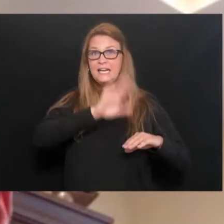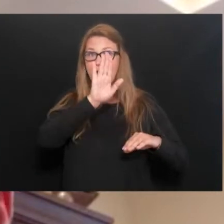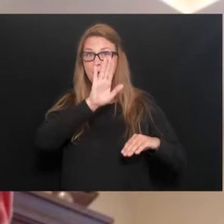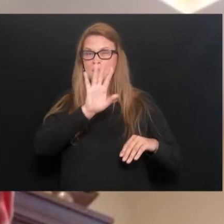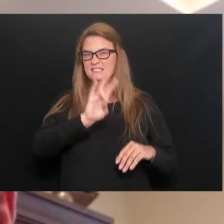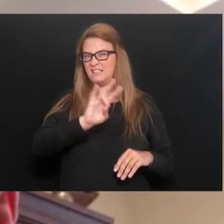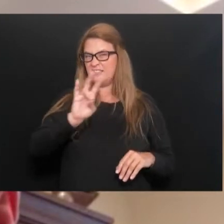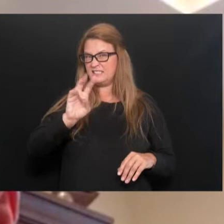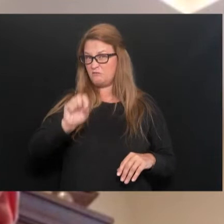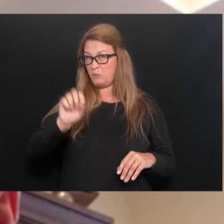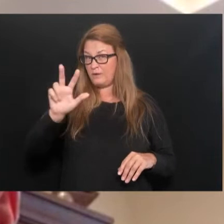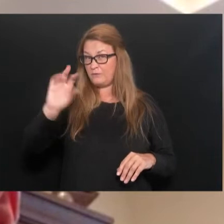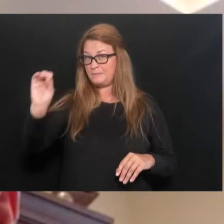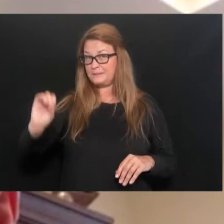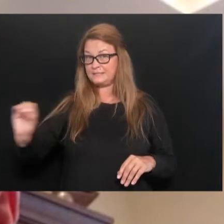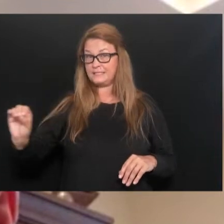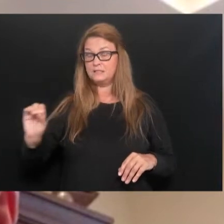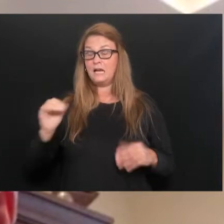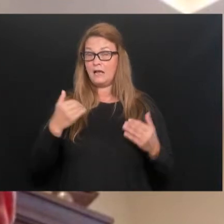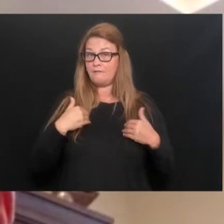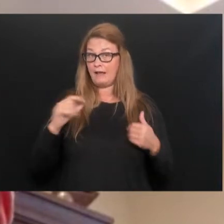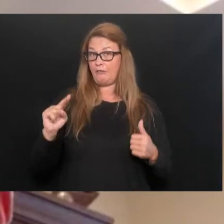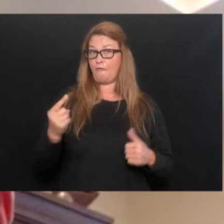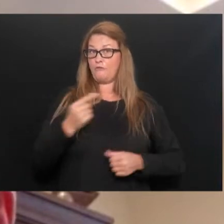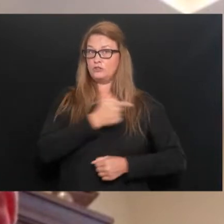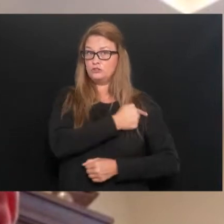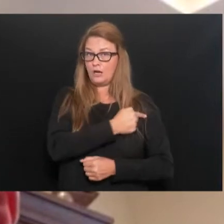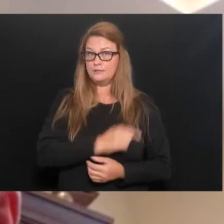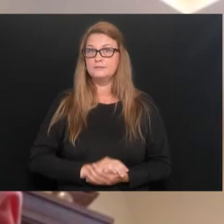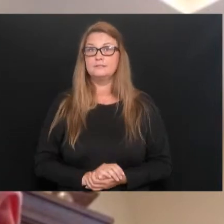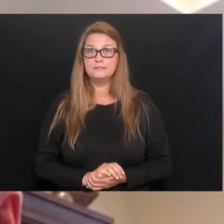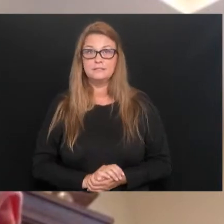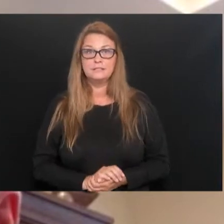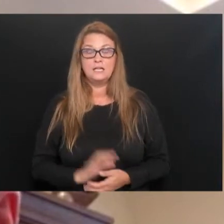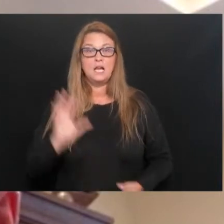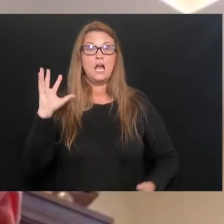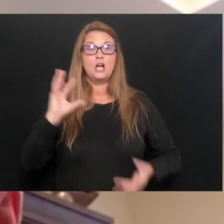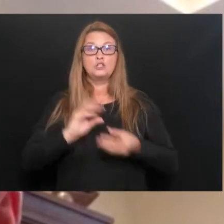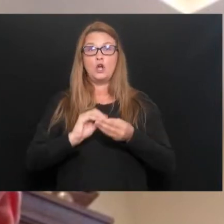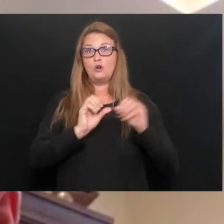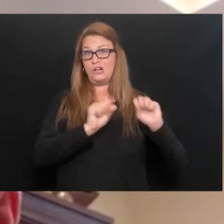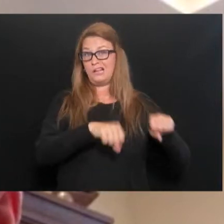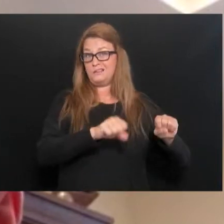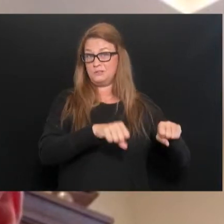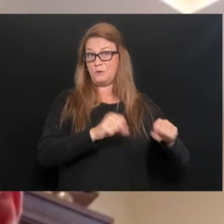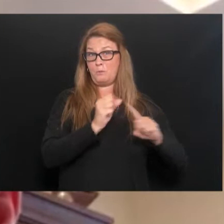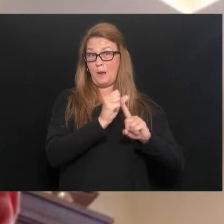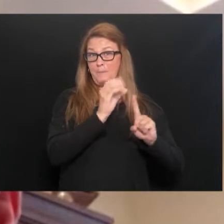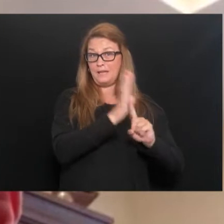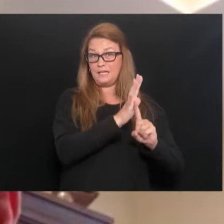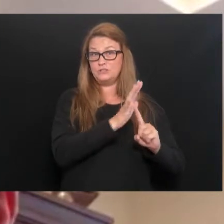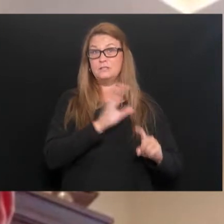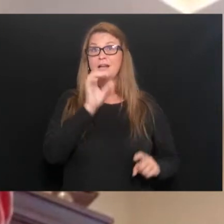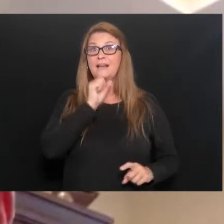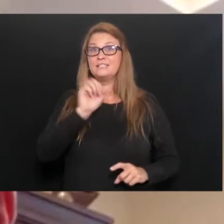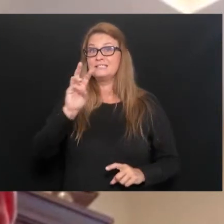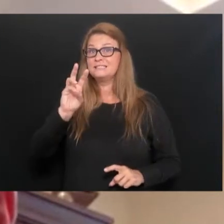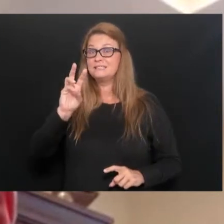67.3% have had at least a first dose. And in our total eligible population at